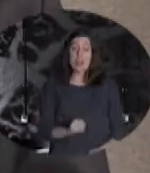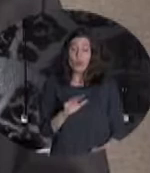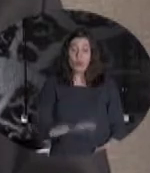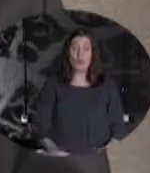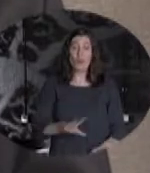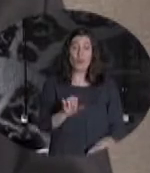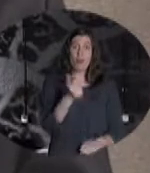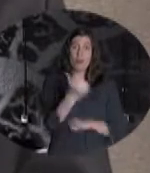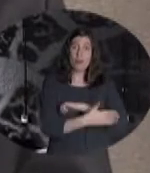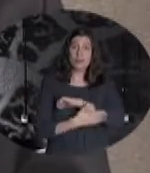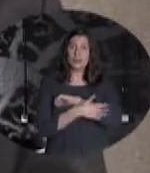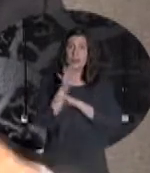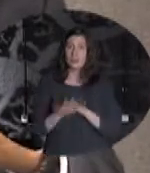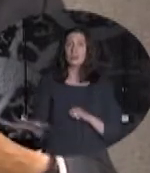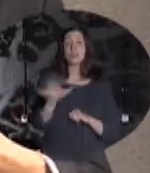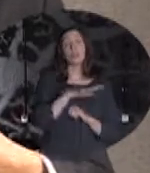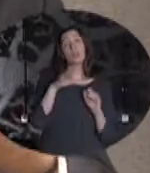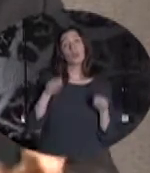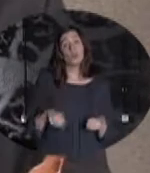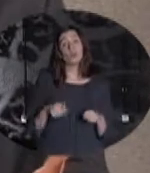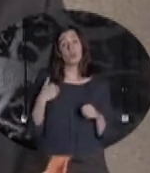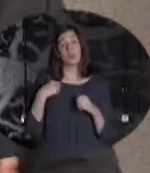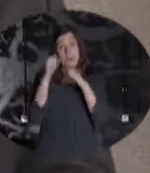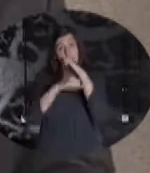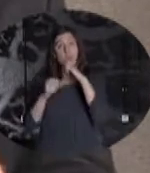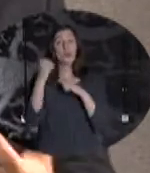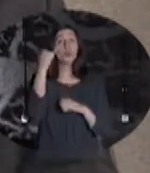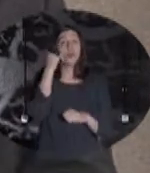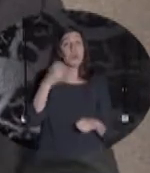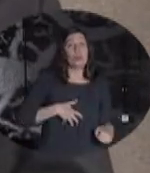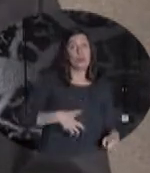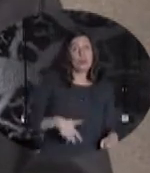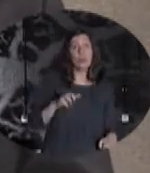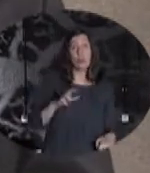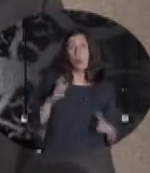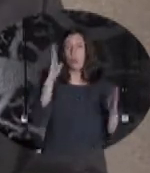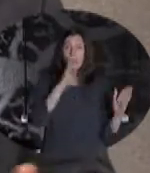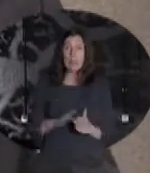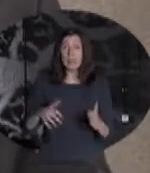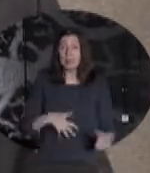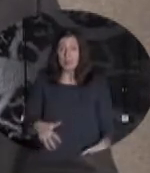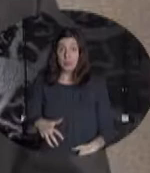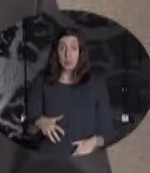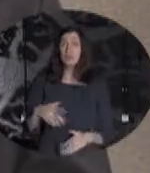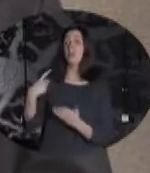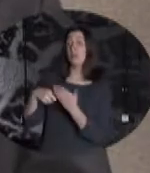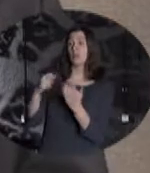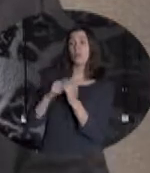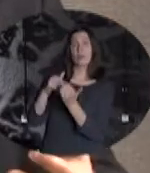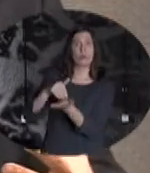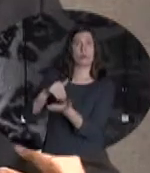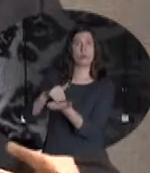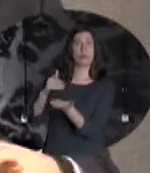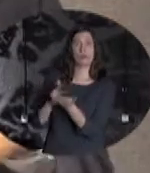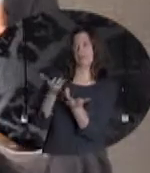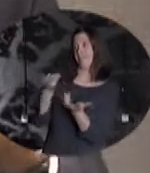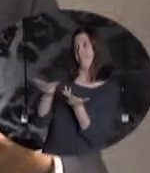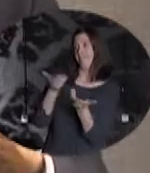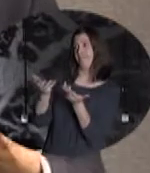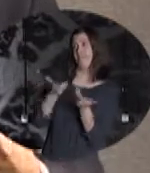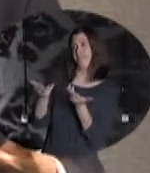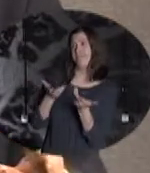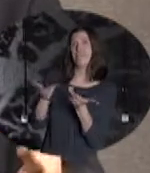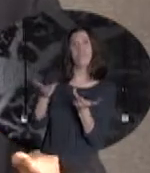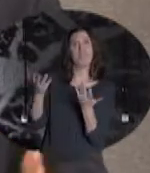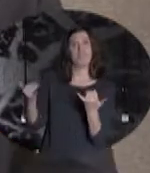country, or into the Caribbean. And so if you are pregnant or if you're planning to become pregnant, talk to your physician before this time of year,